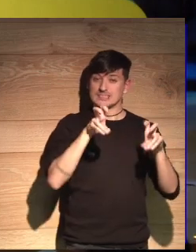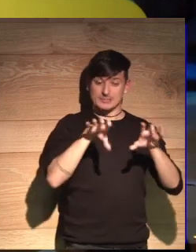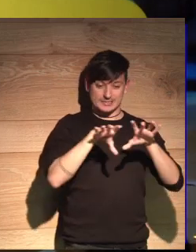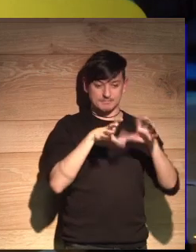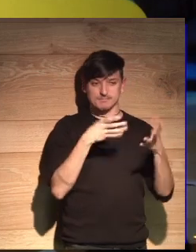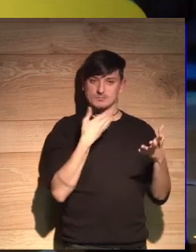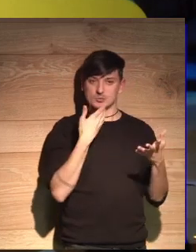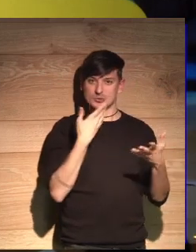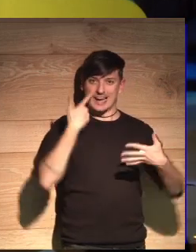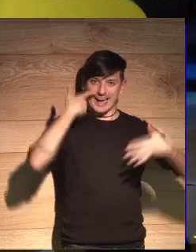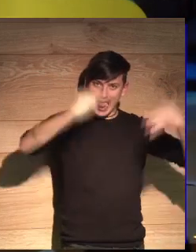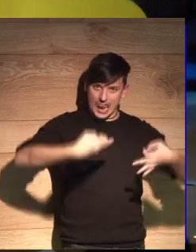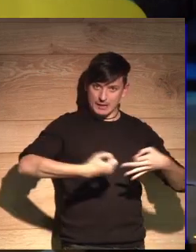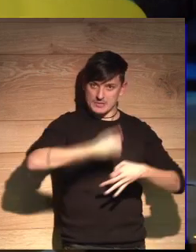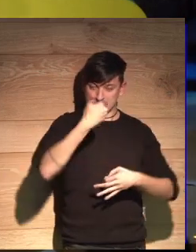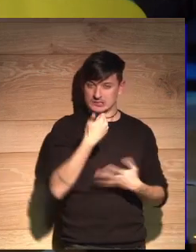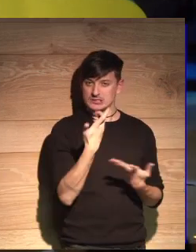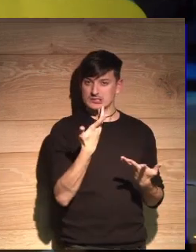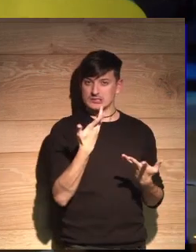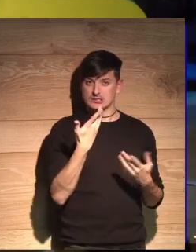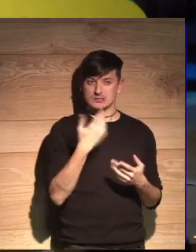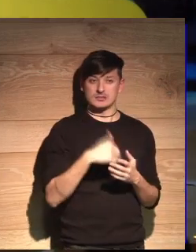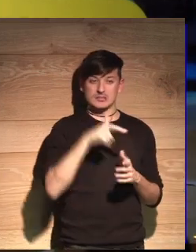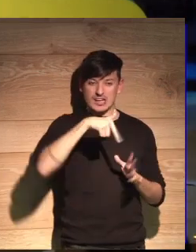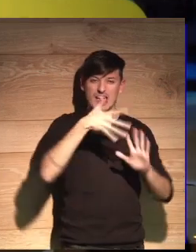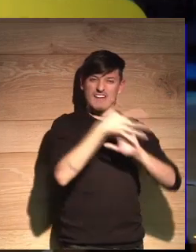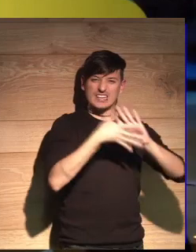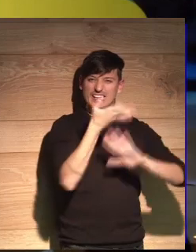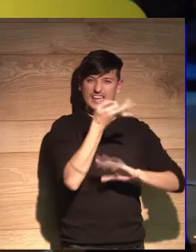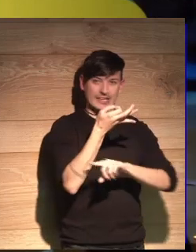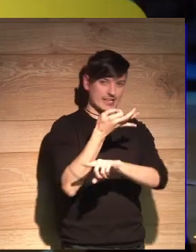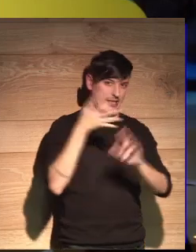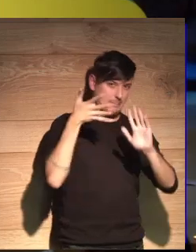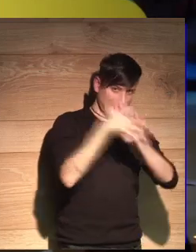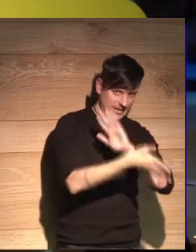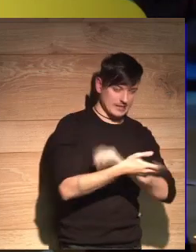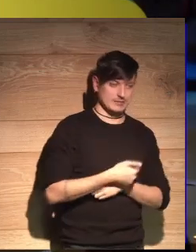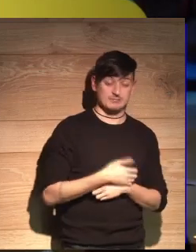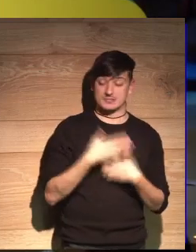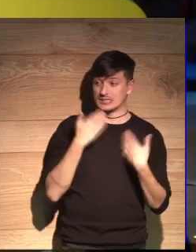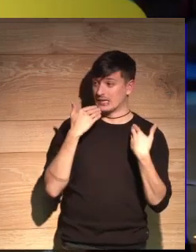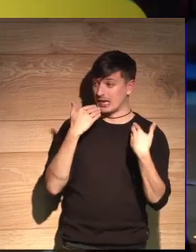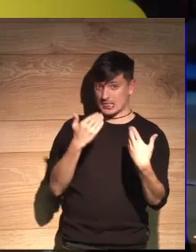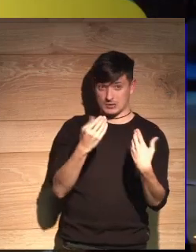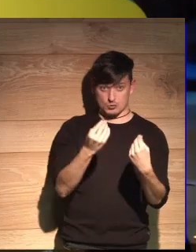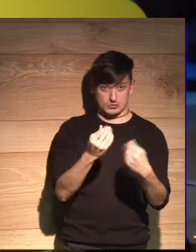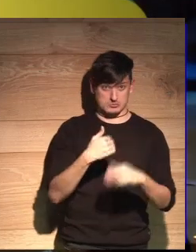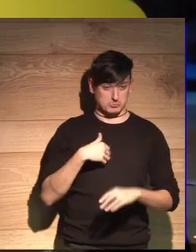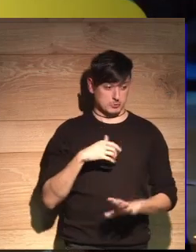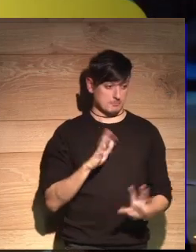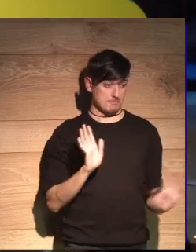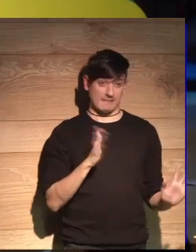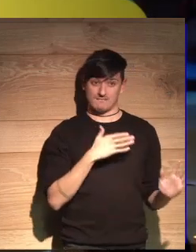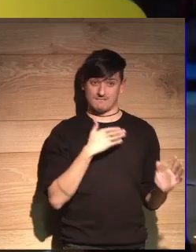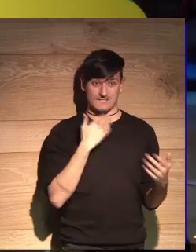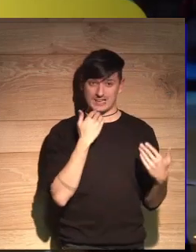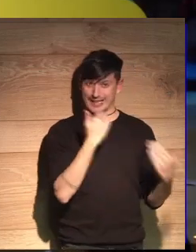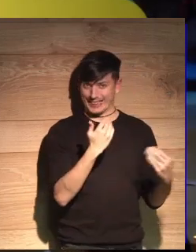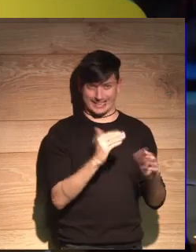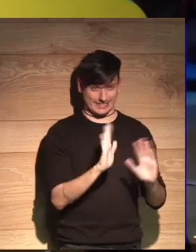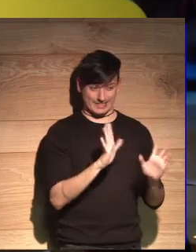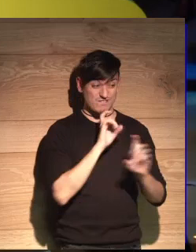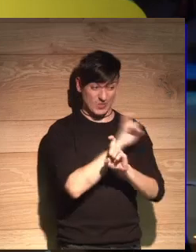everything is. He's going to explain it in a more down-to-earth version. So thank you so much. I just